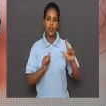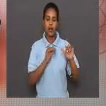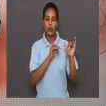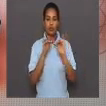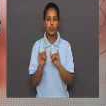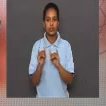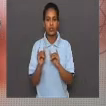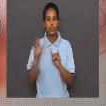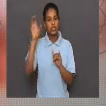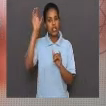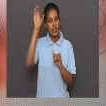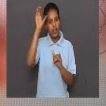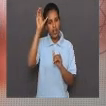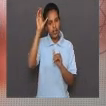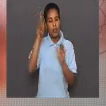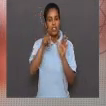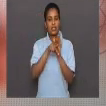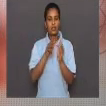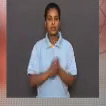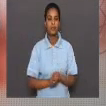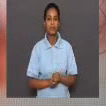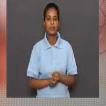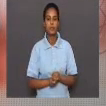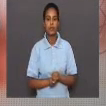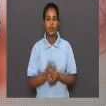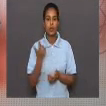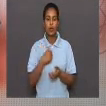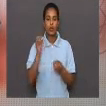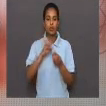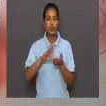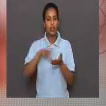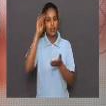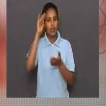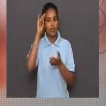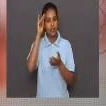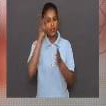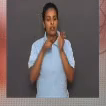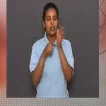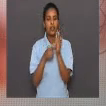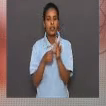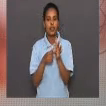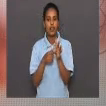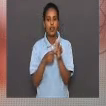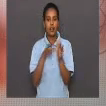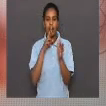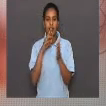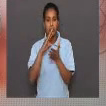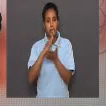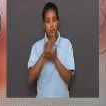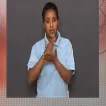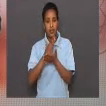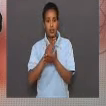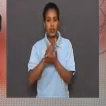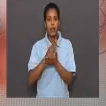according to Le Chatelier's principle. We also learned that if indicators are in a medium that